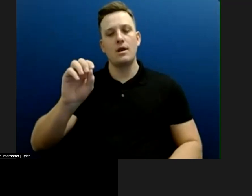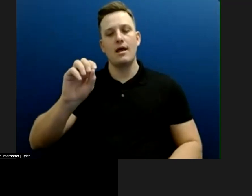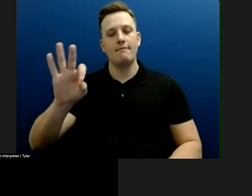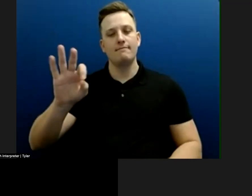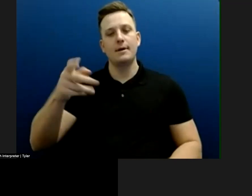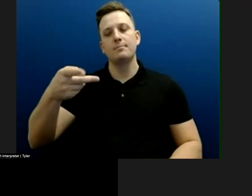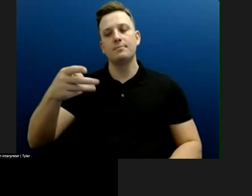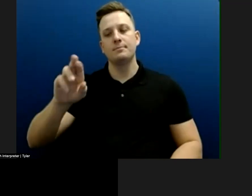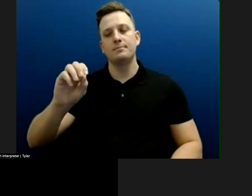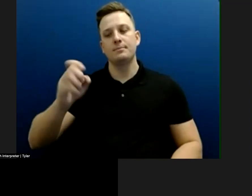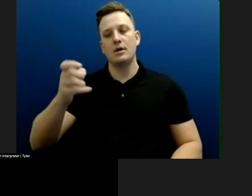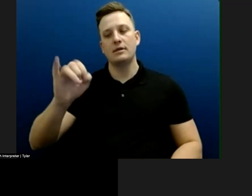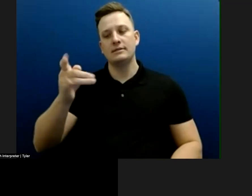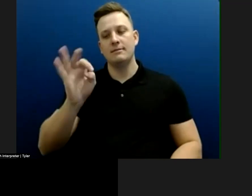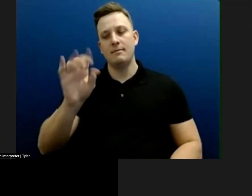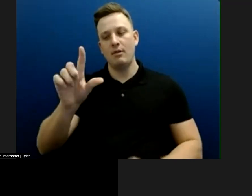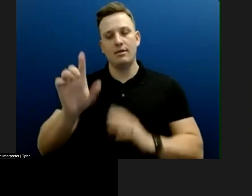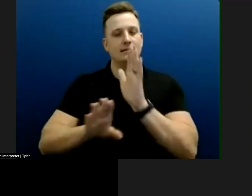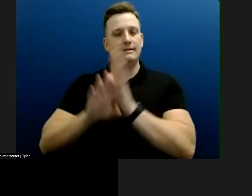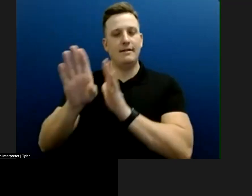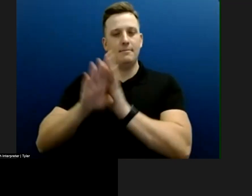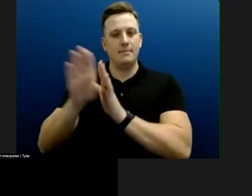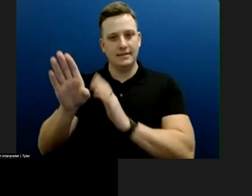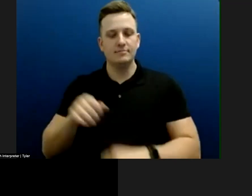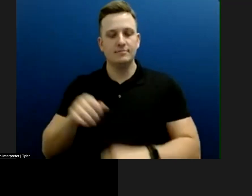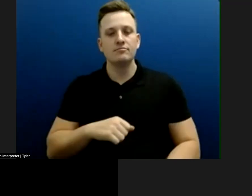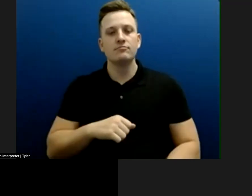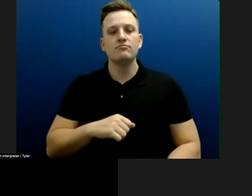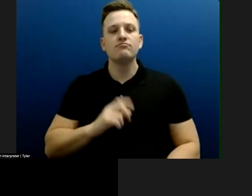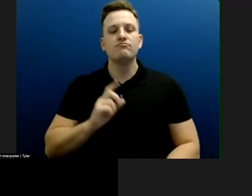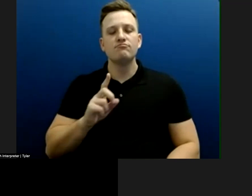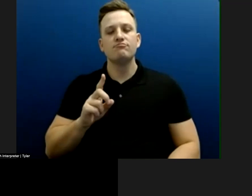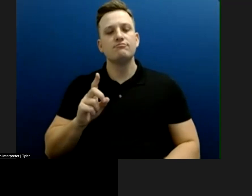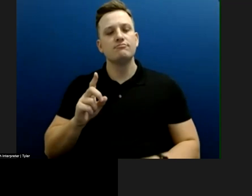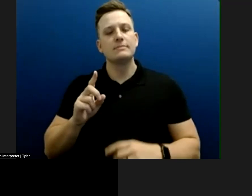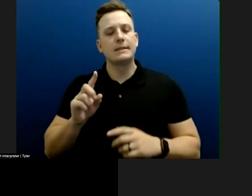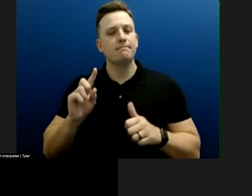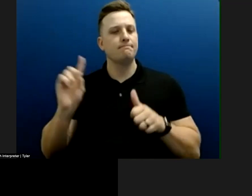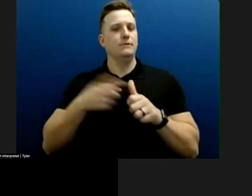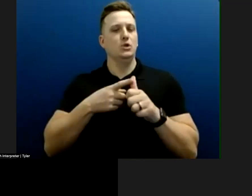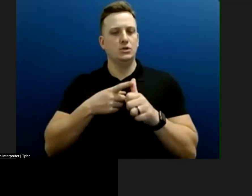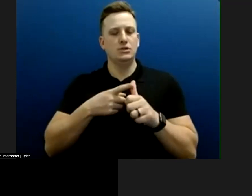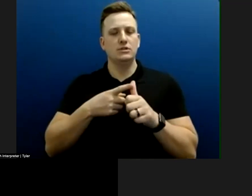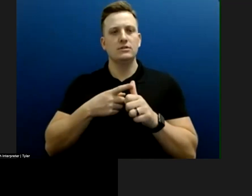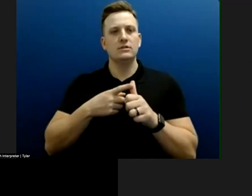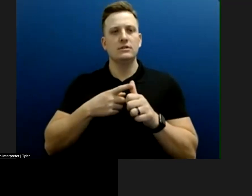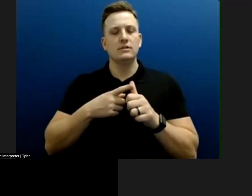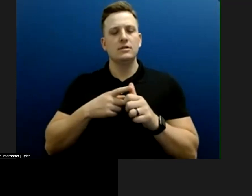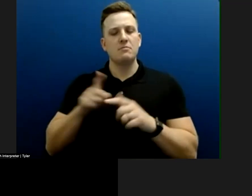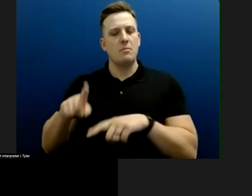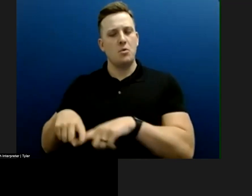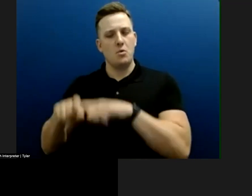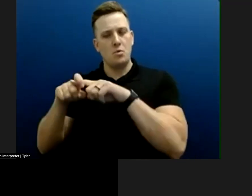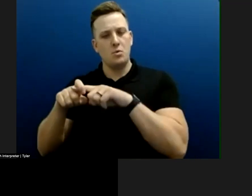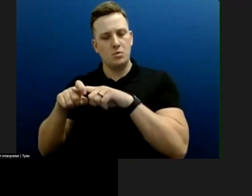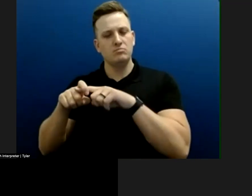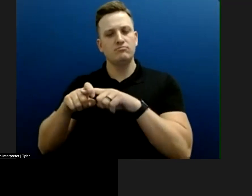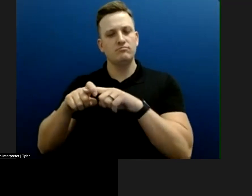do that, and introduce some of those ideas, I want to just take a moment's pause to see if there are